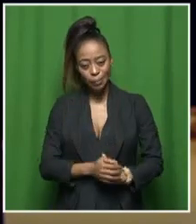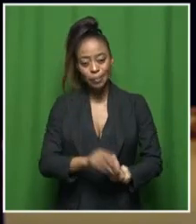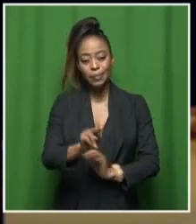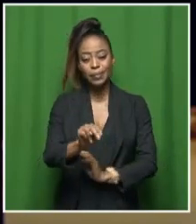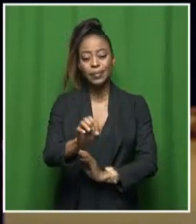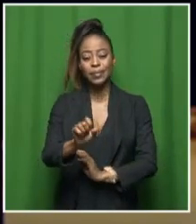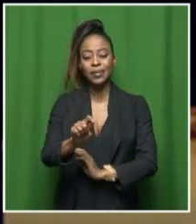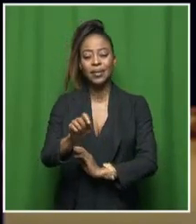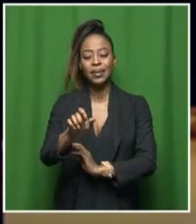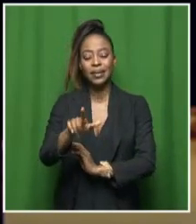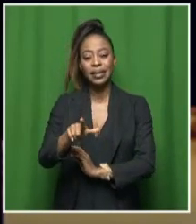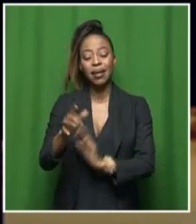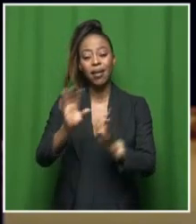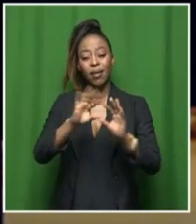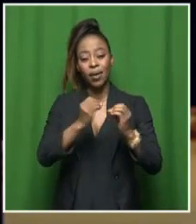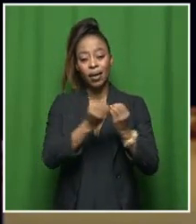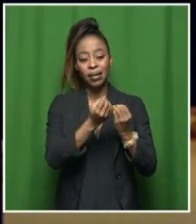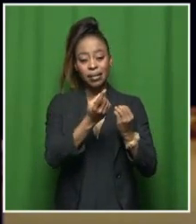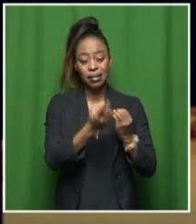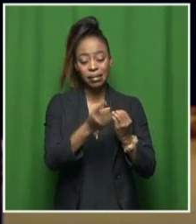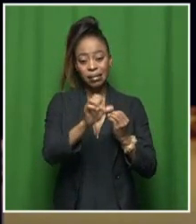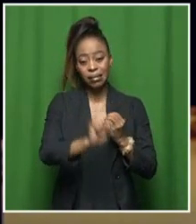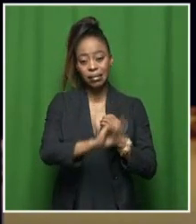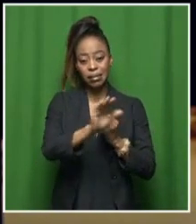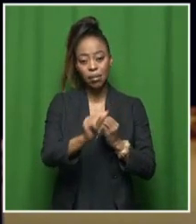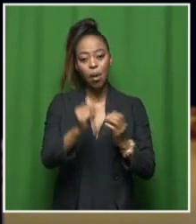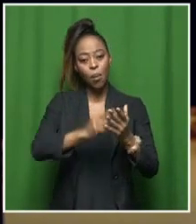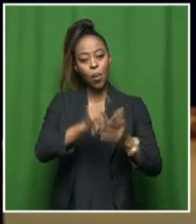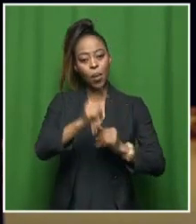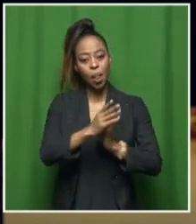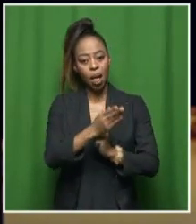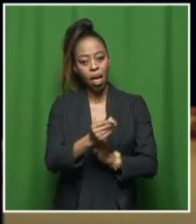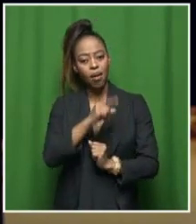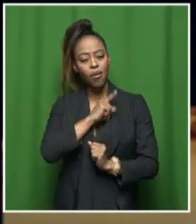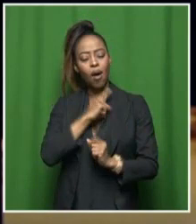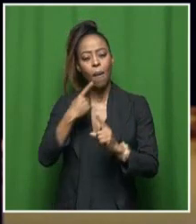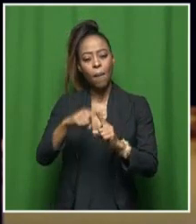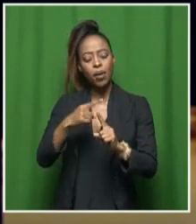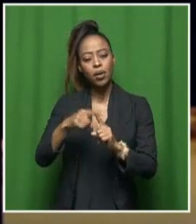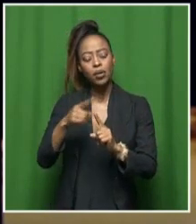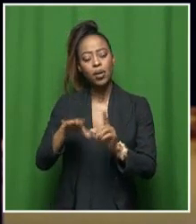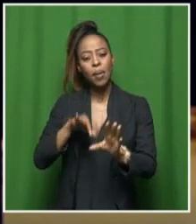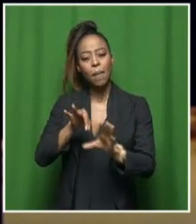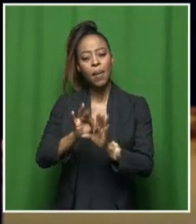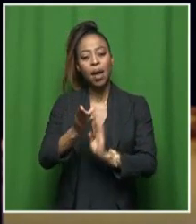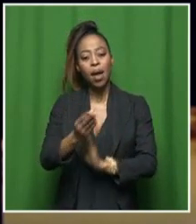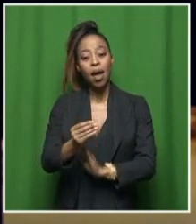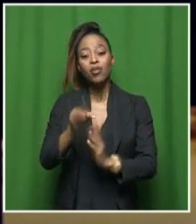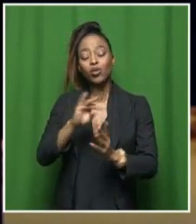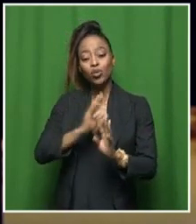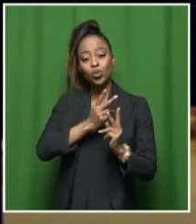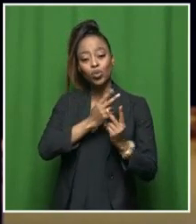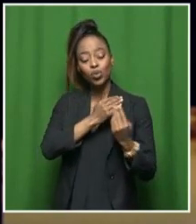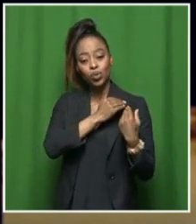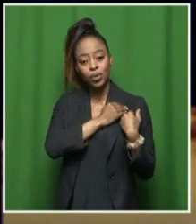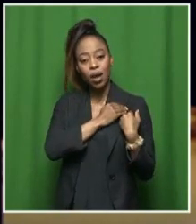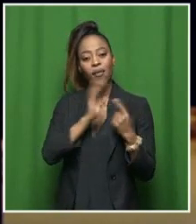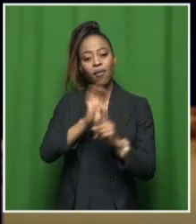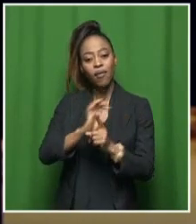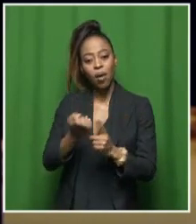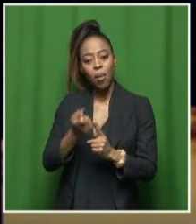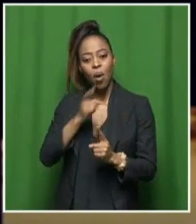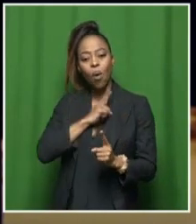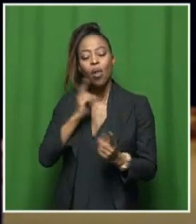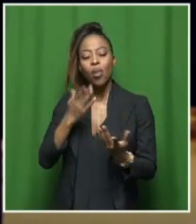Nestlé Southern Africa region is currently running a campaign that aims to make positive strides to preserve the environment in order to reach their goal